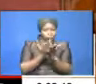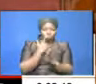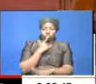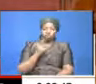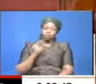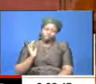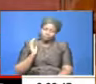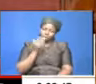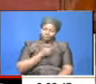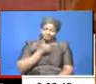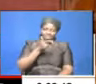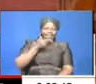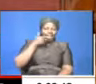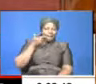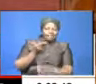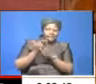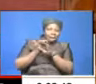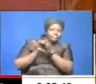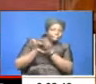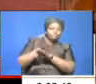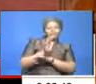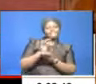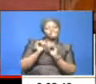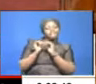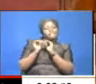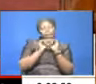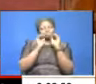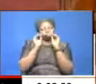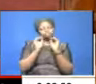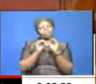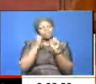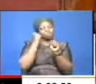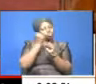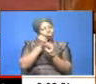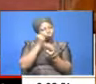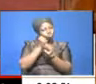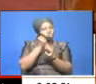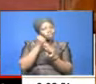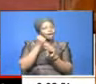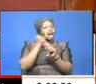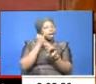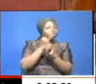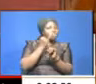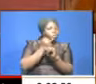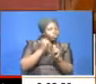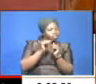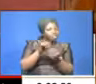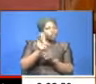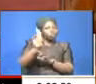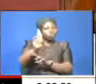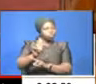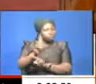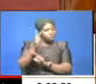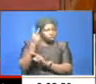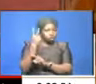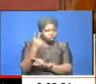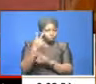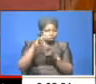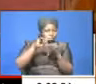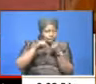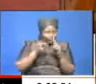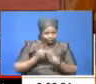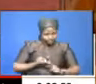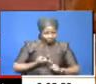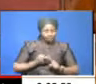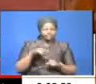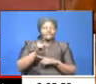was not fair in doing her job and that she was applying double standard. He made reference to